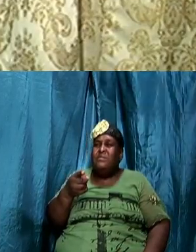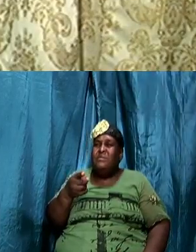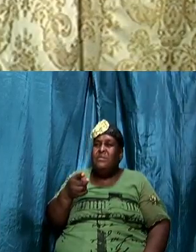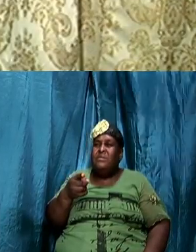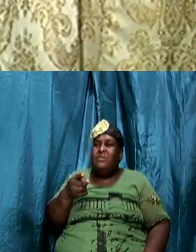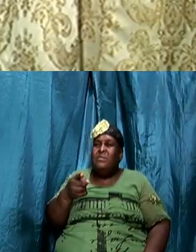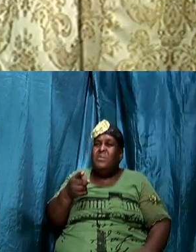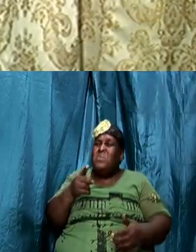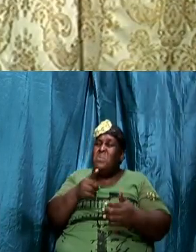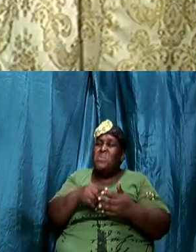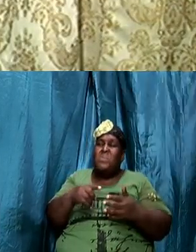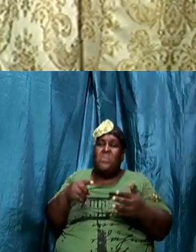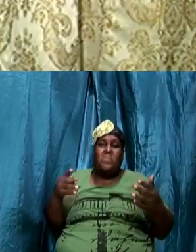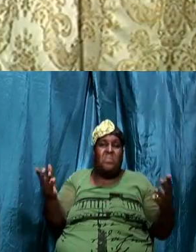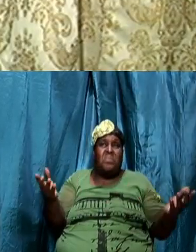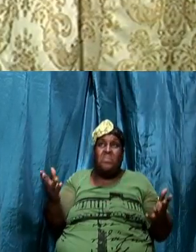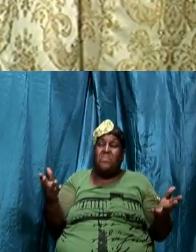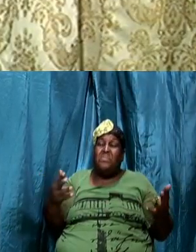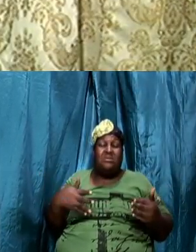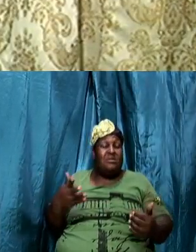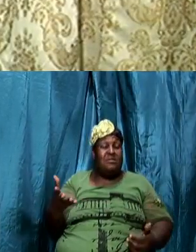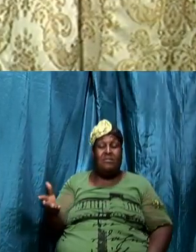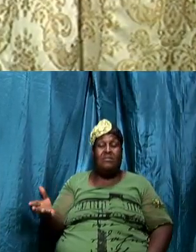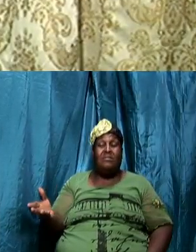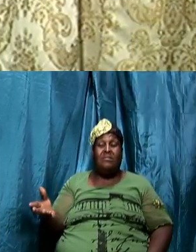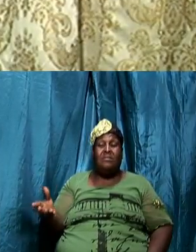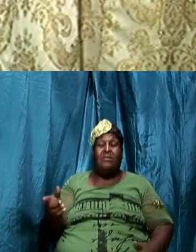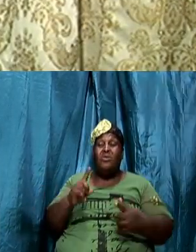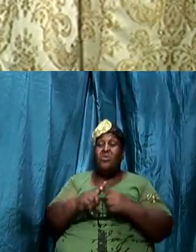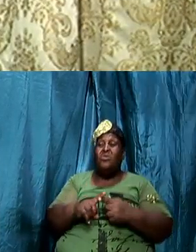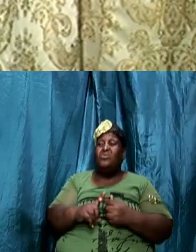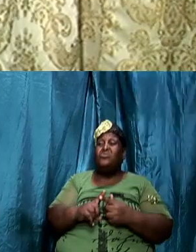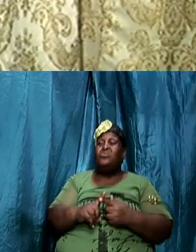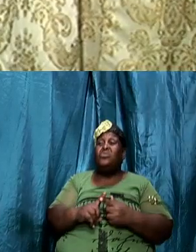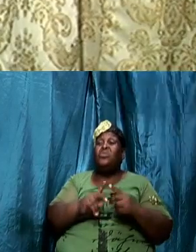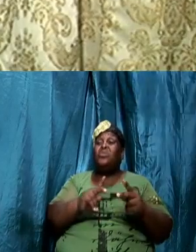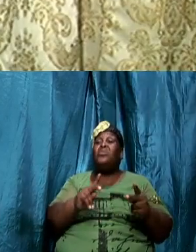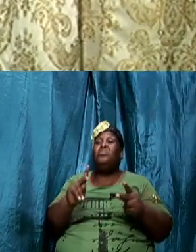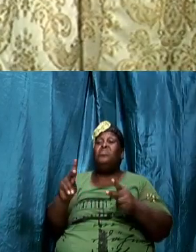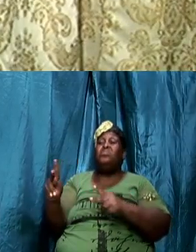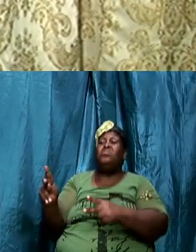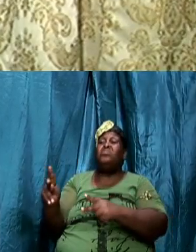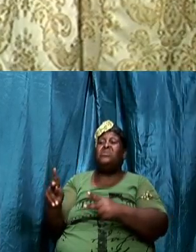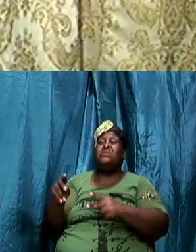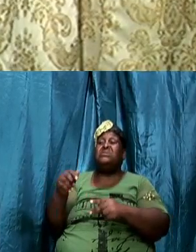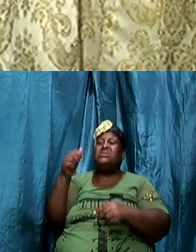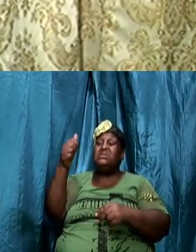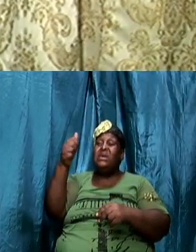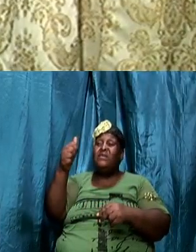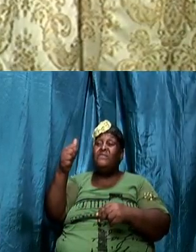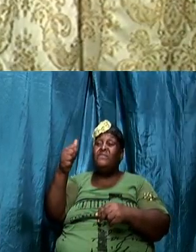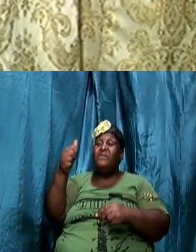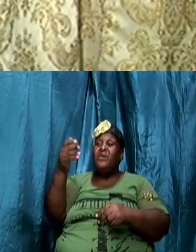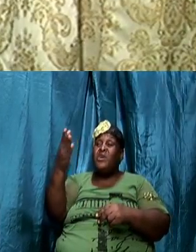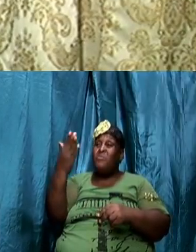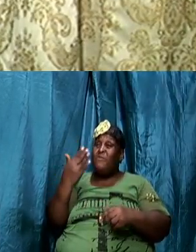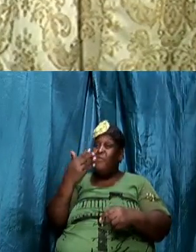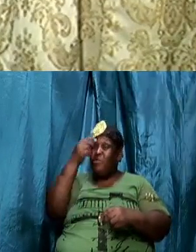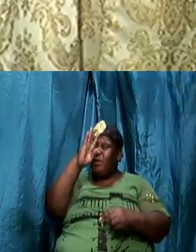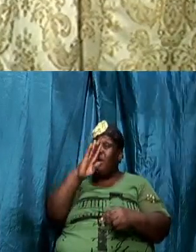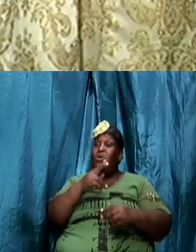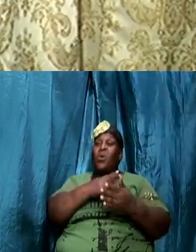And what a thing it is for us to present ourselves to Him, holy